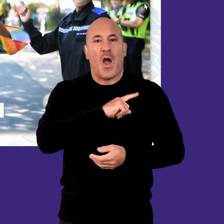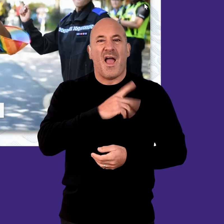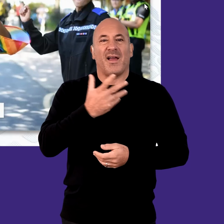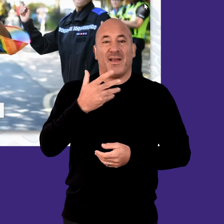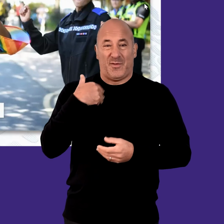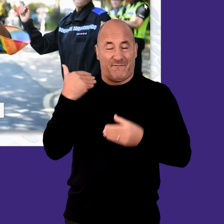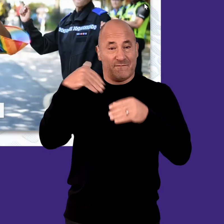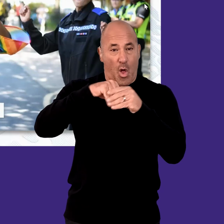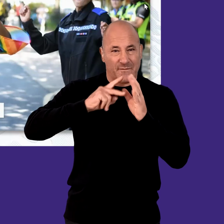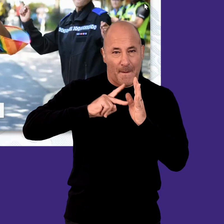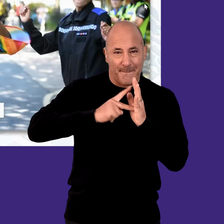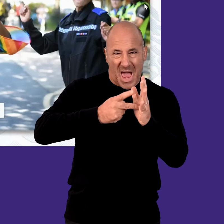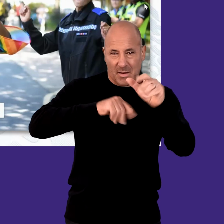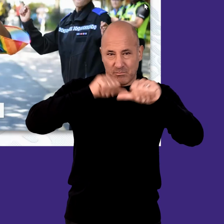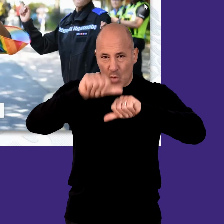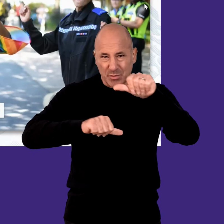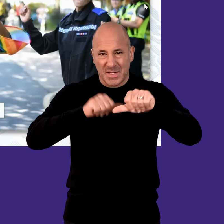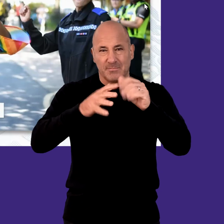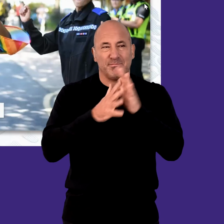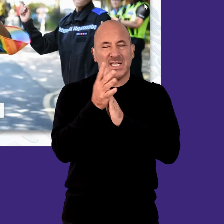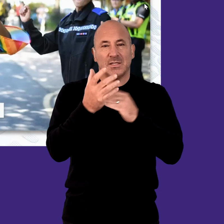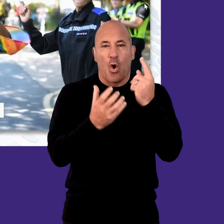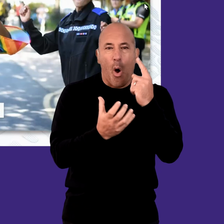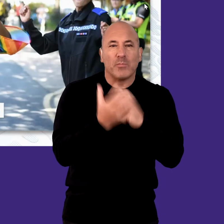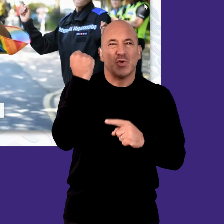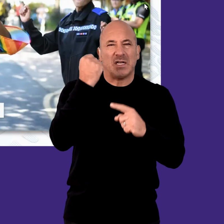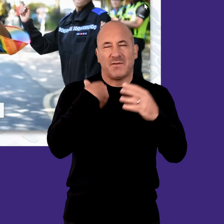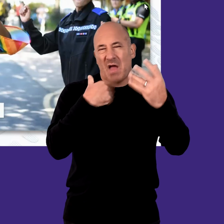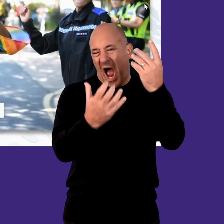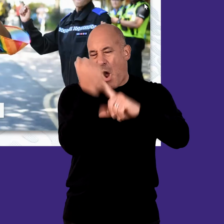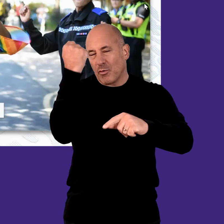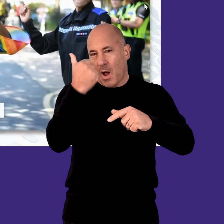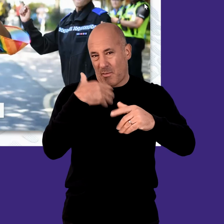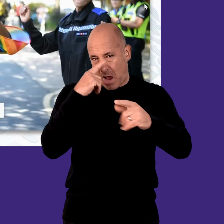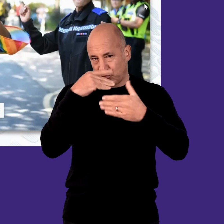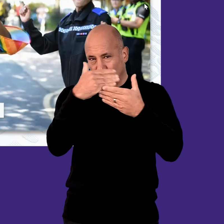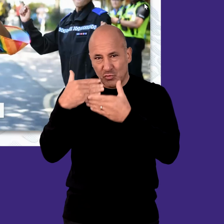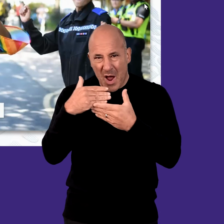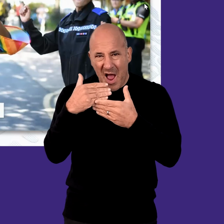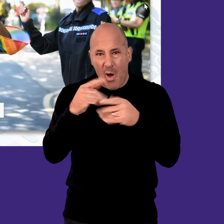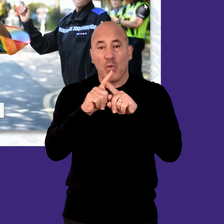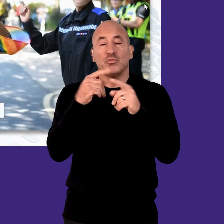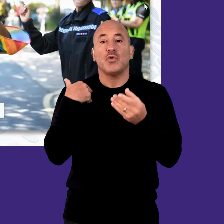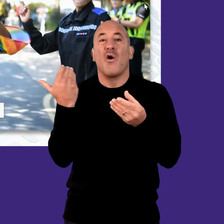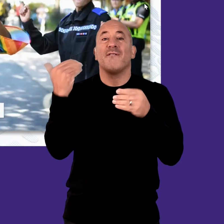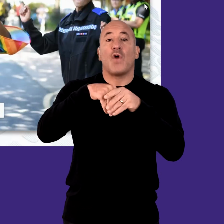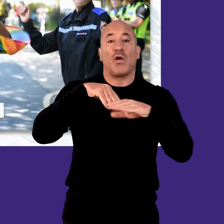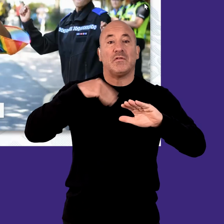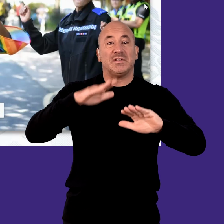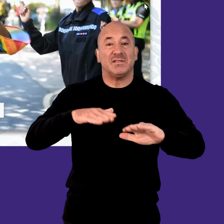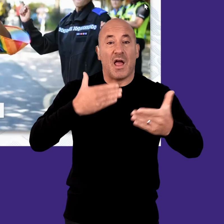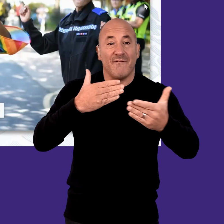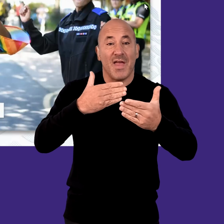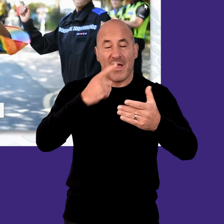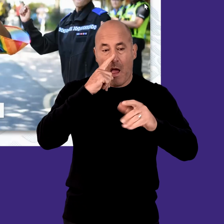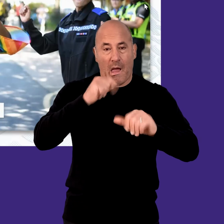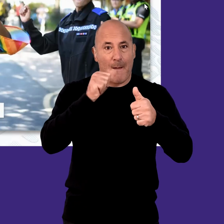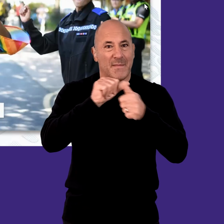us. One, because we were part of that planning process and we were able to shape those shared objectives and outcomes, but also by being part